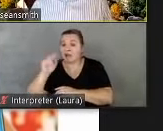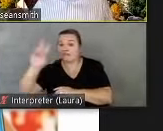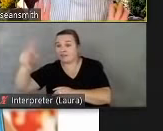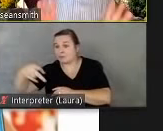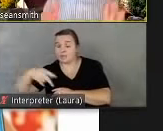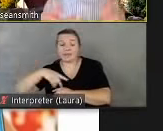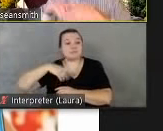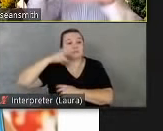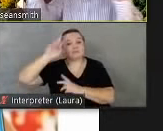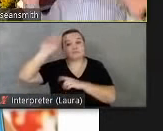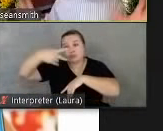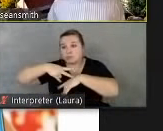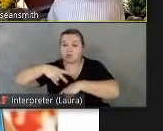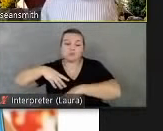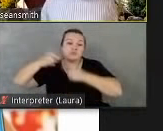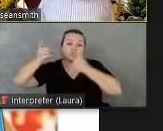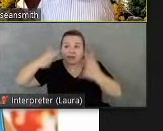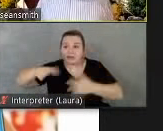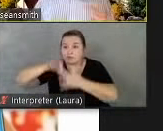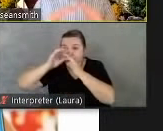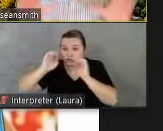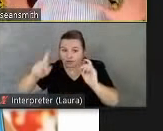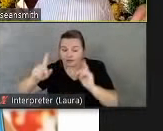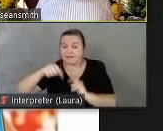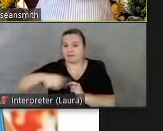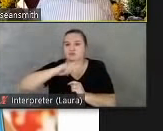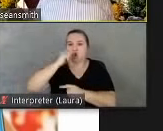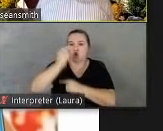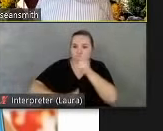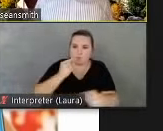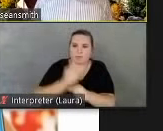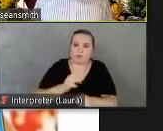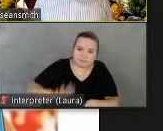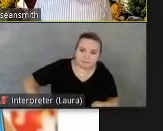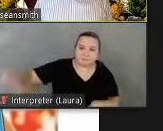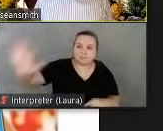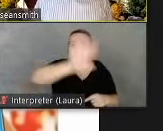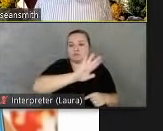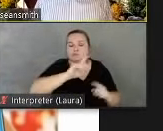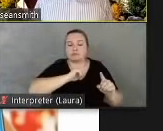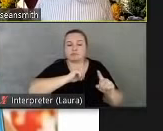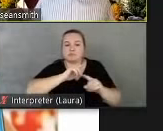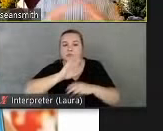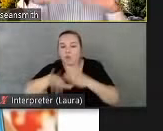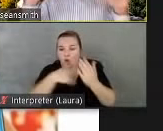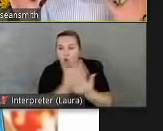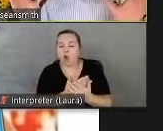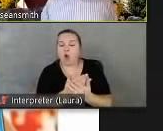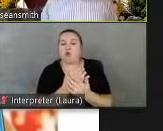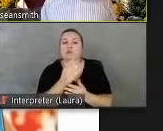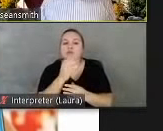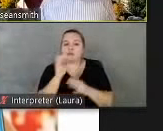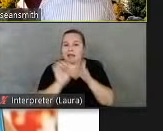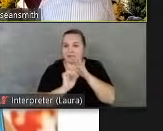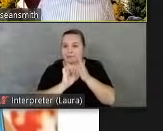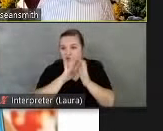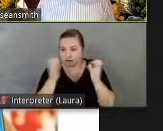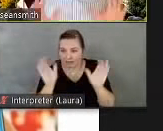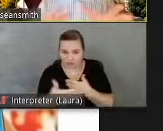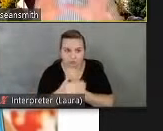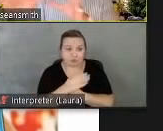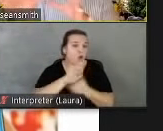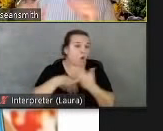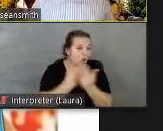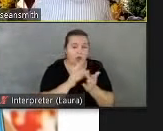special ed, hey, these are global ones. These are things that go across all the elementary classroom. These are things that go across the entire middle